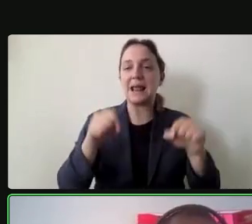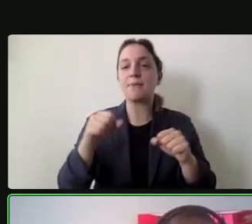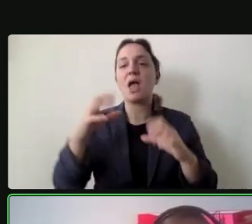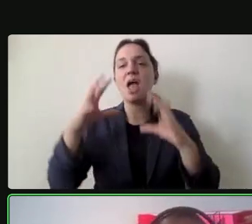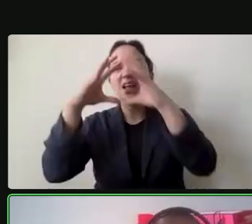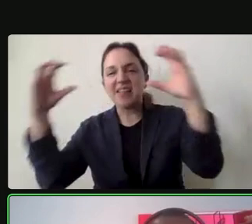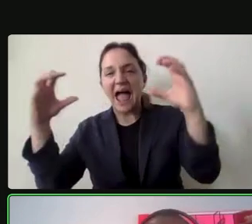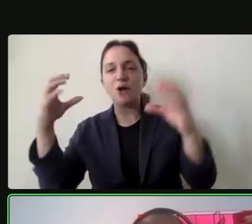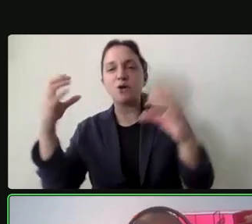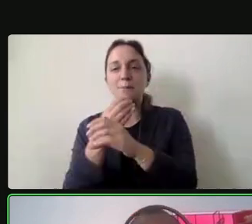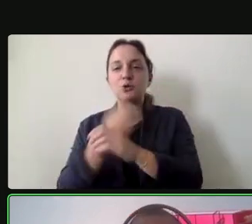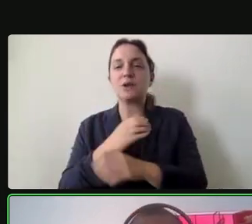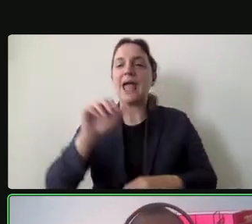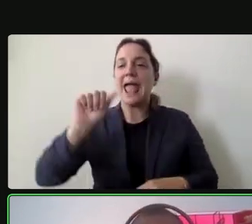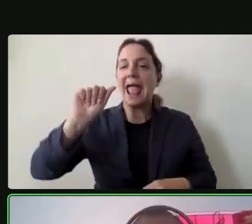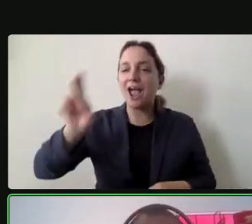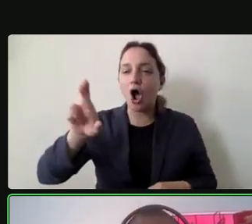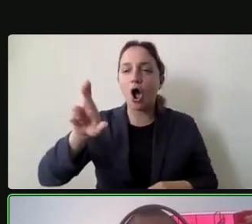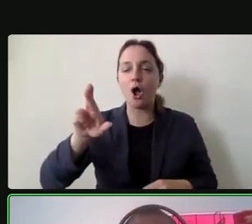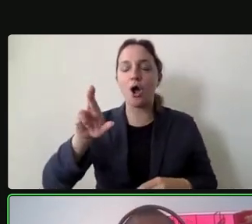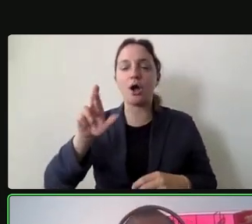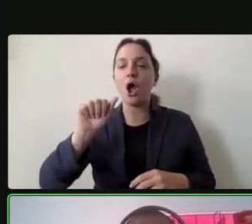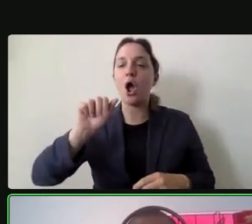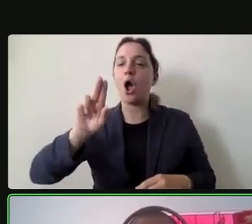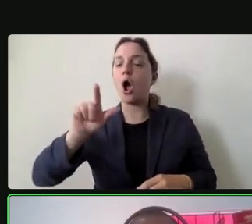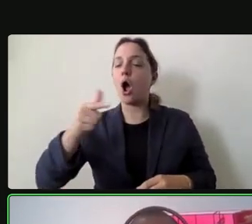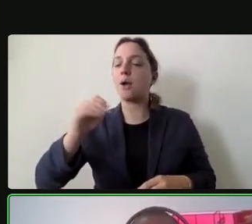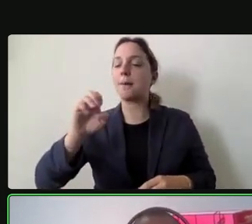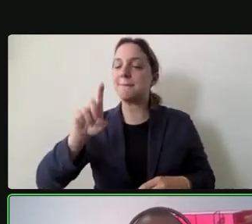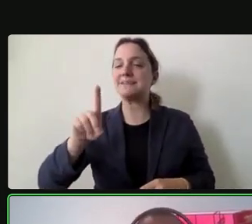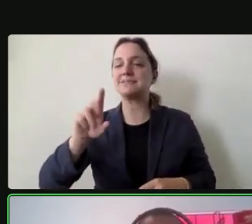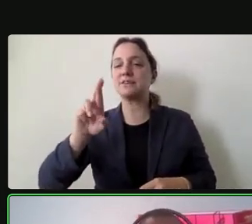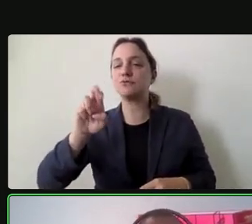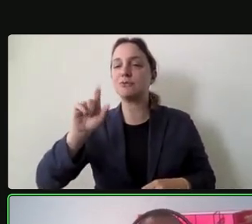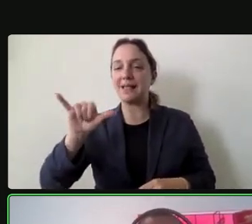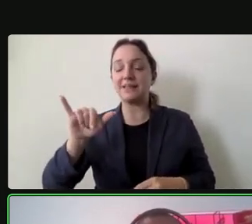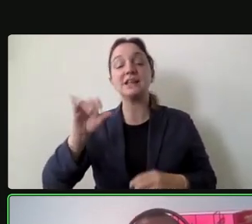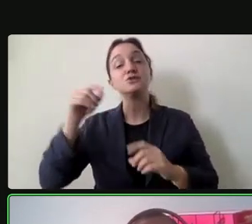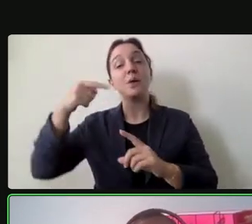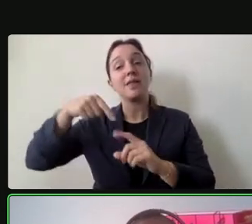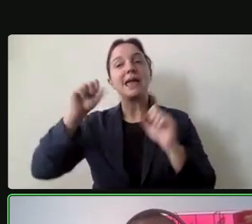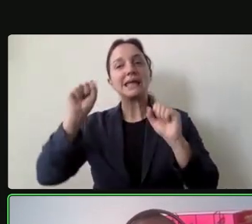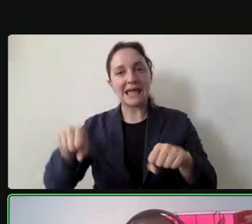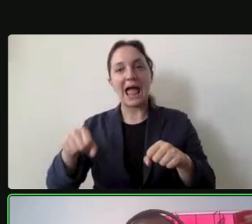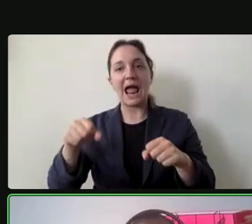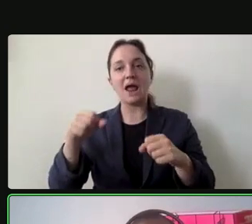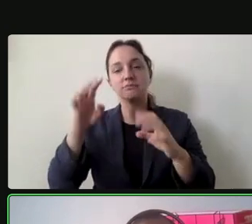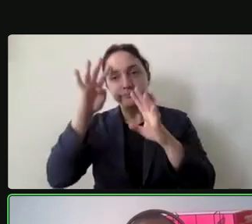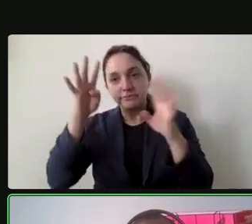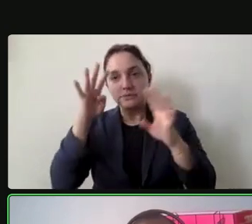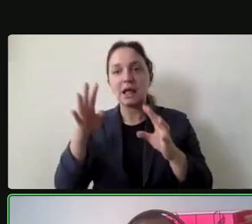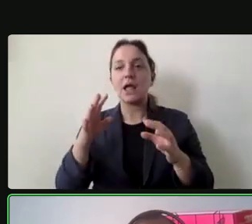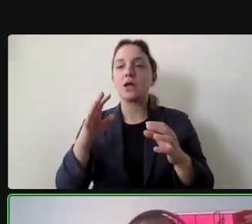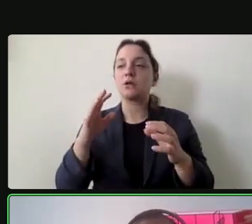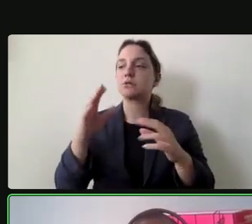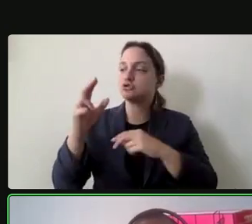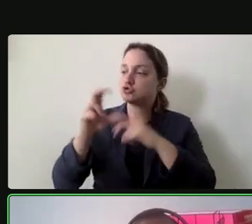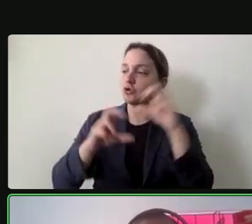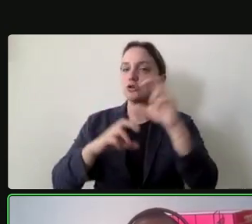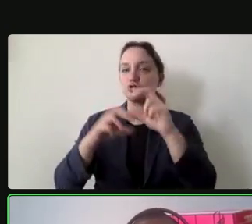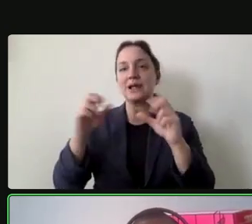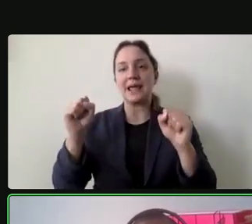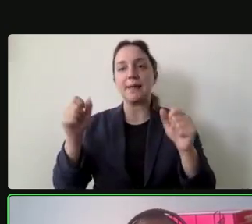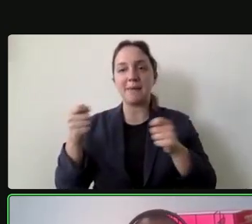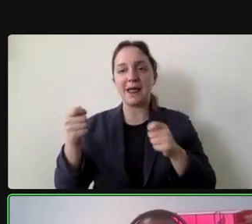augmented reality to lower the cost of delivering well-engineered decarbonization construction projects on a building